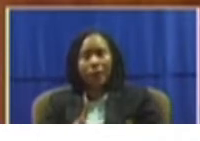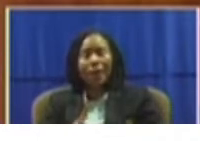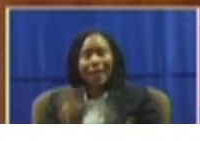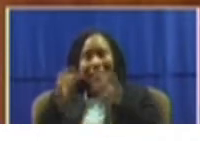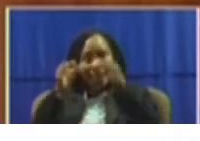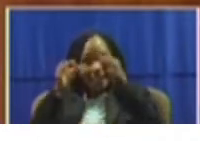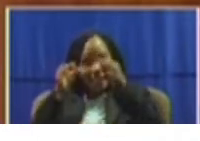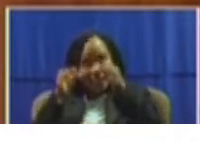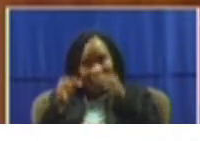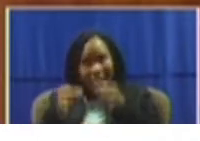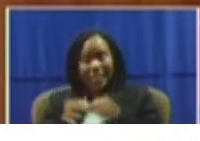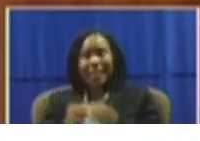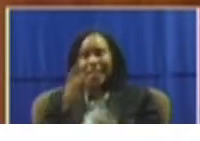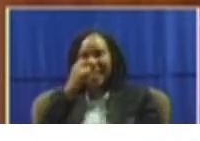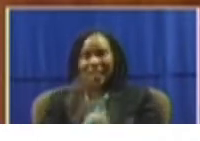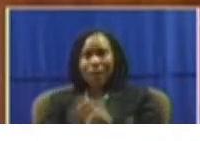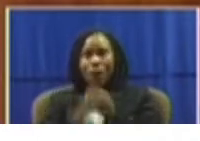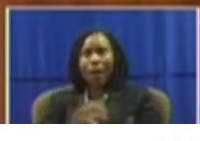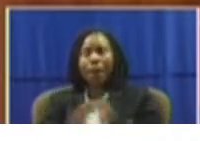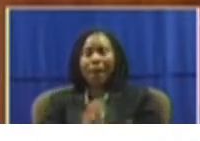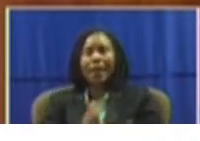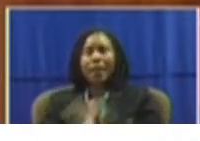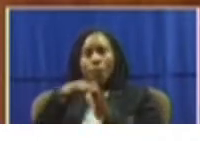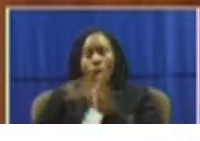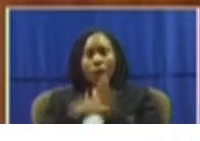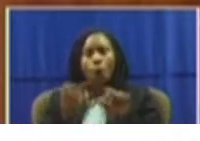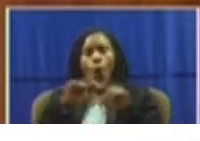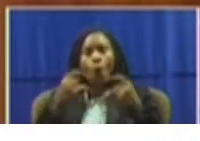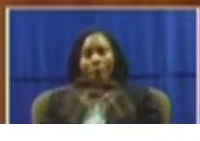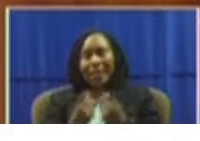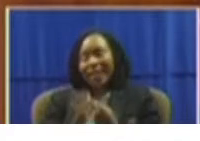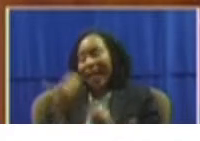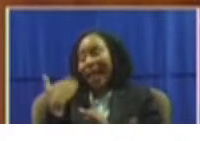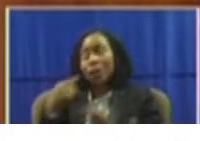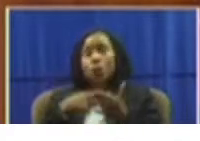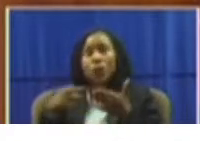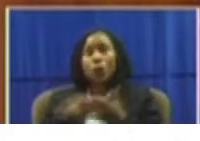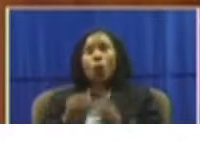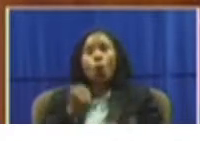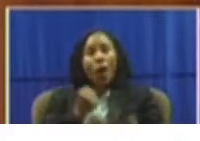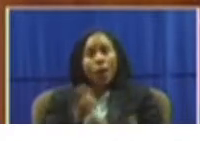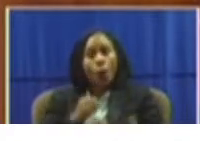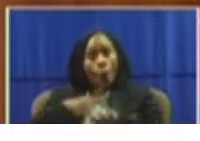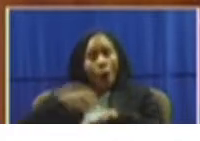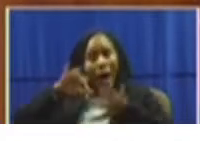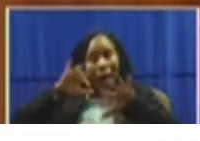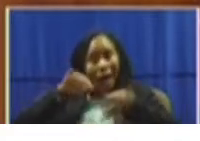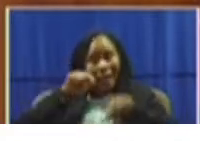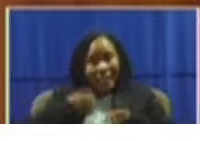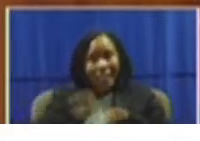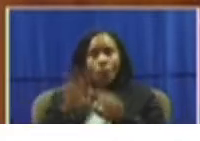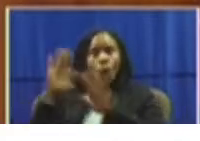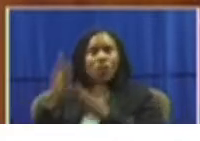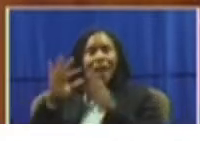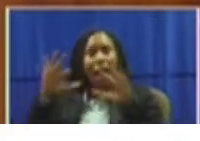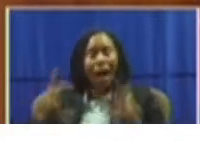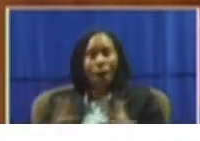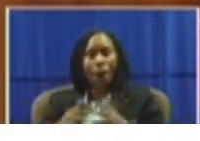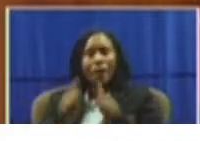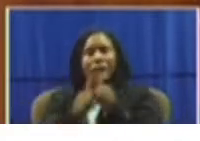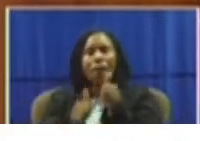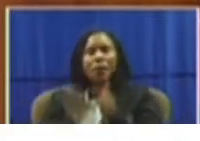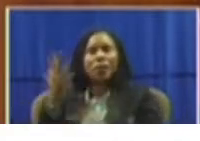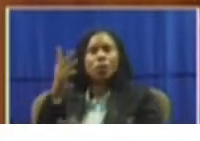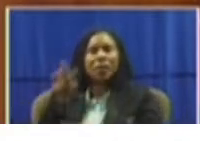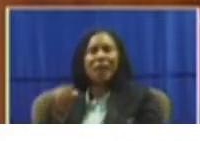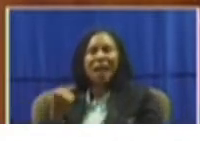to be taken last week in the Programming Committee about how to deal with this motion today. And your colleagues, the Deputy Speaker, refused. He